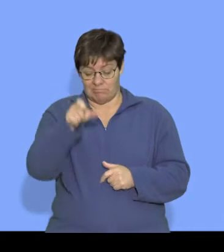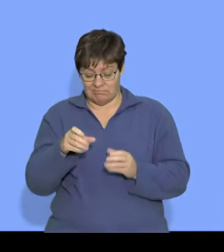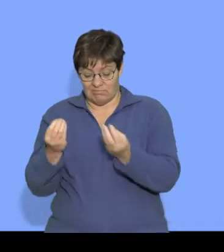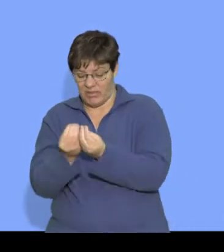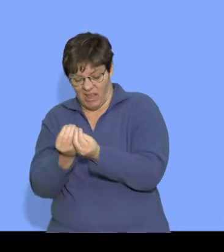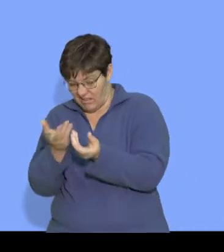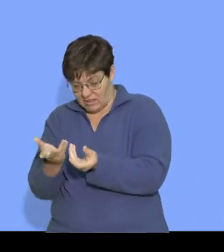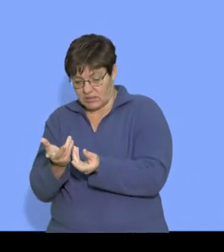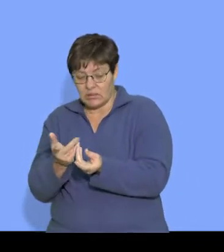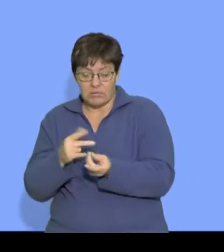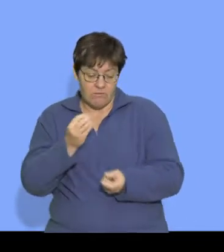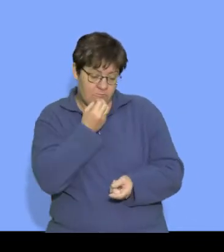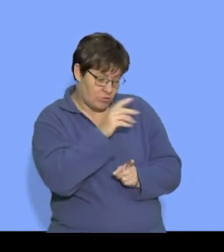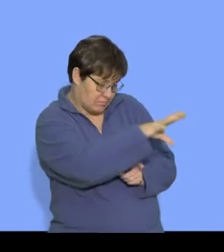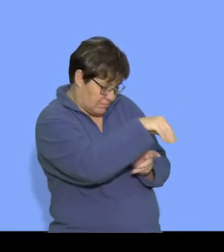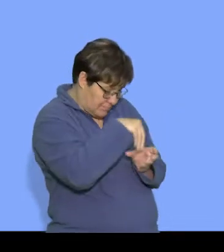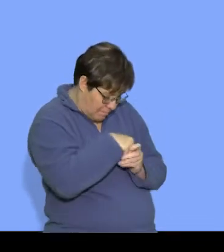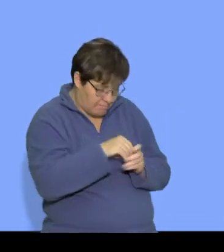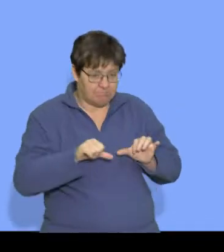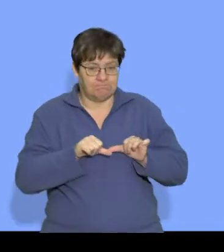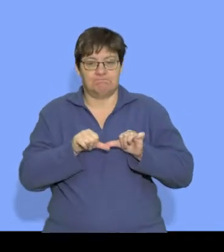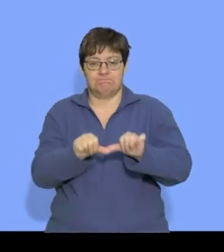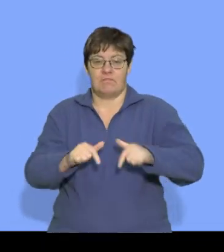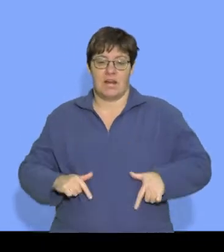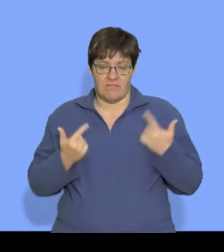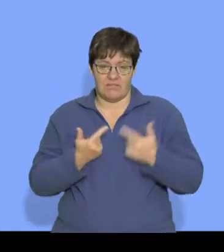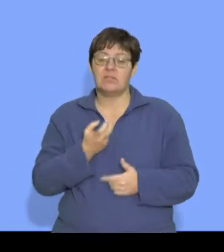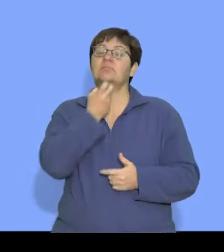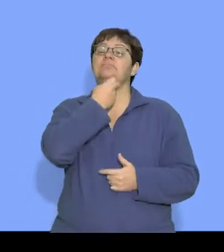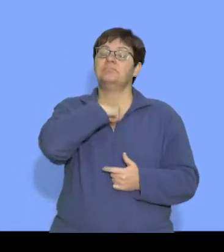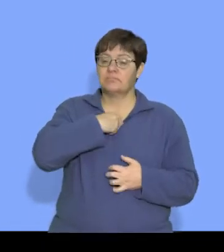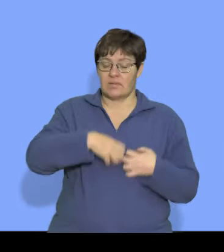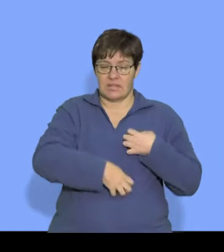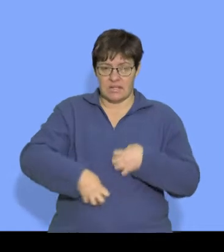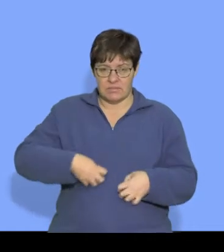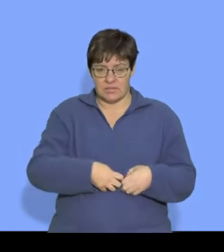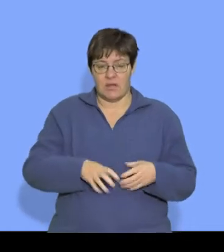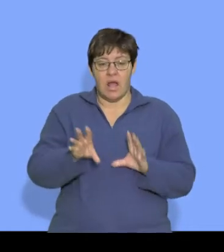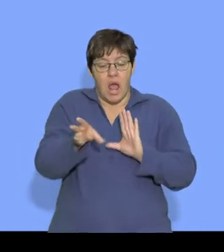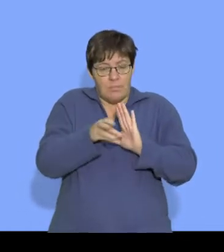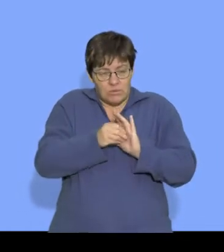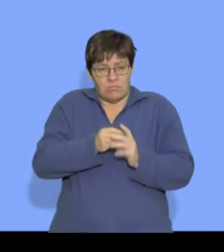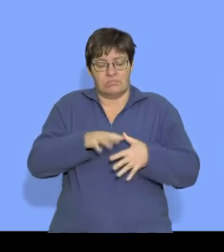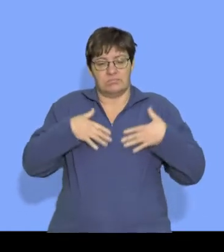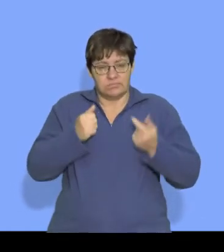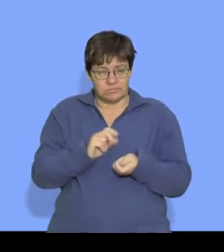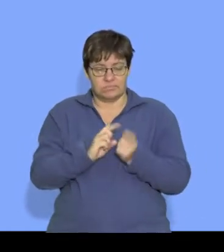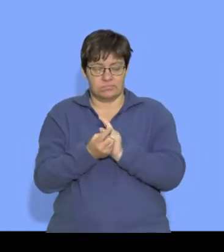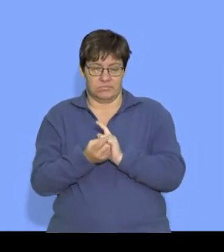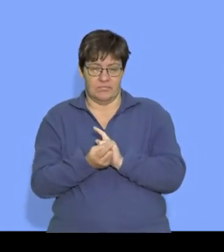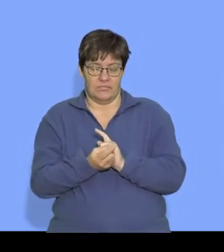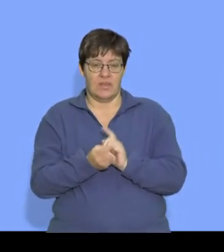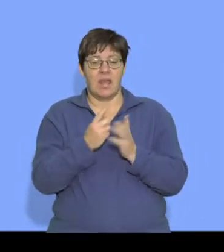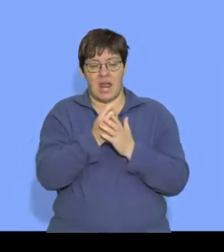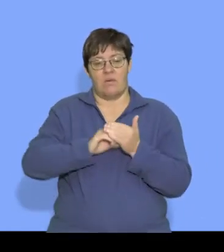to support its life. It includes ingestion, digestion, absorption, assimilation,